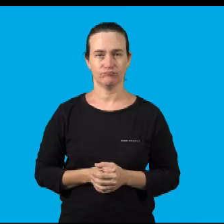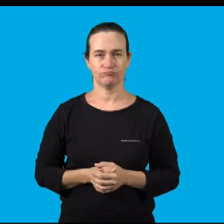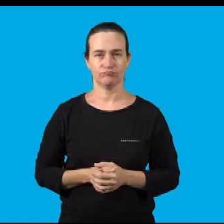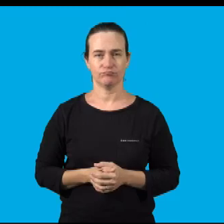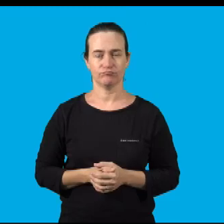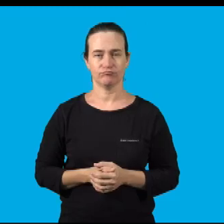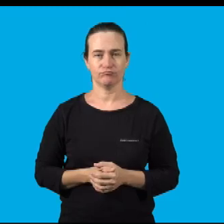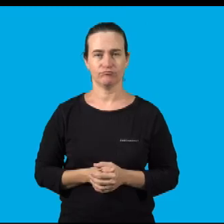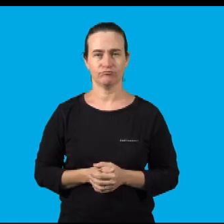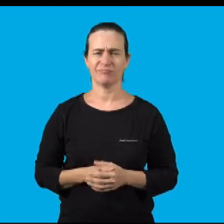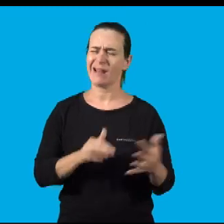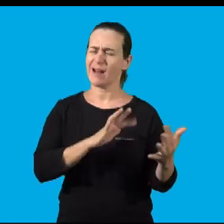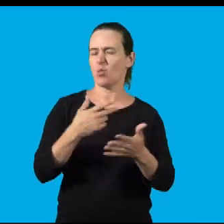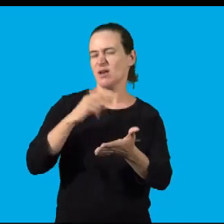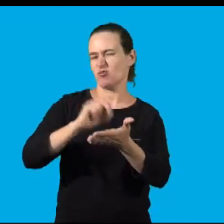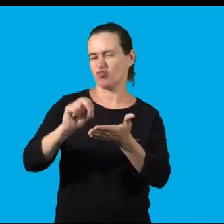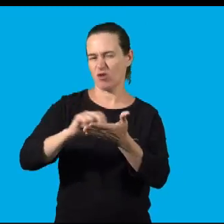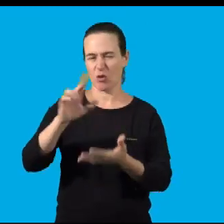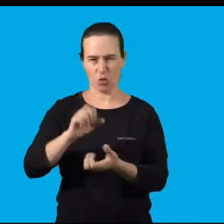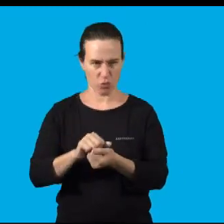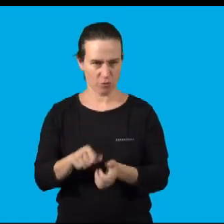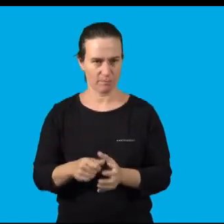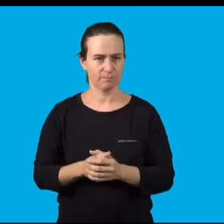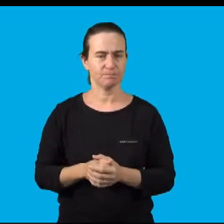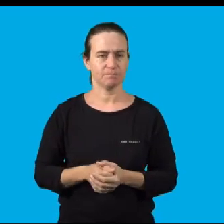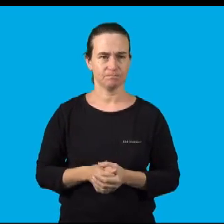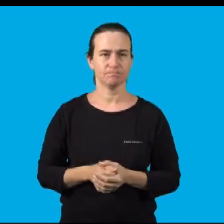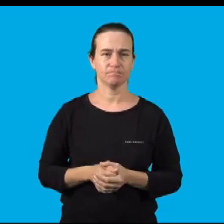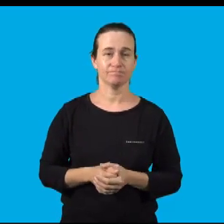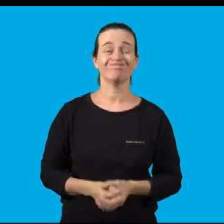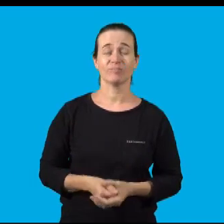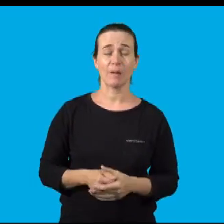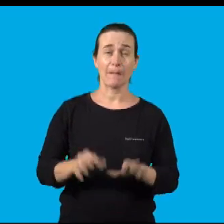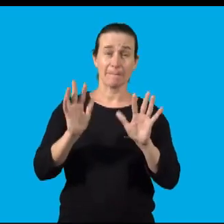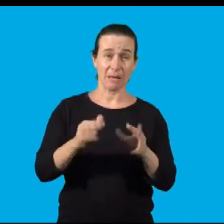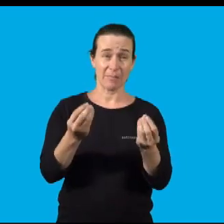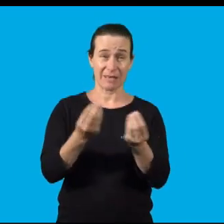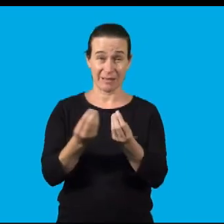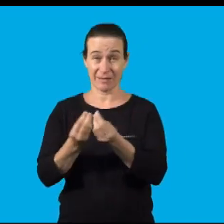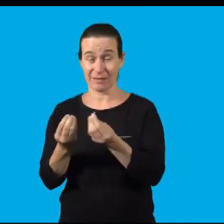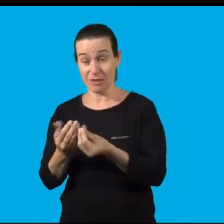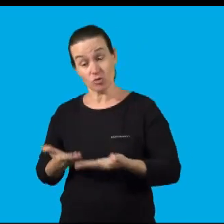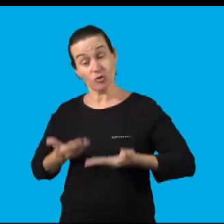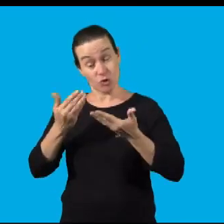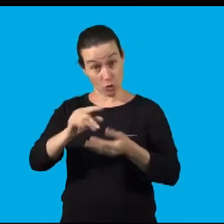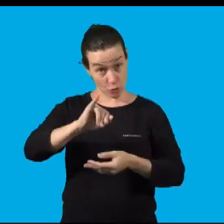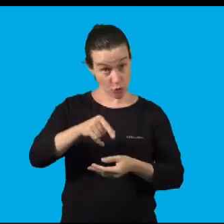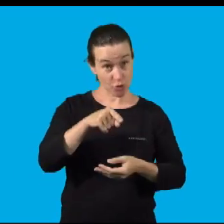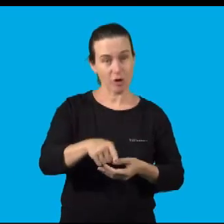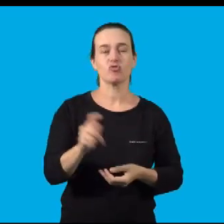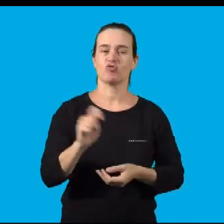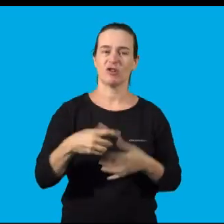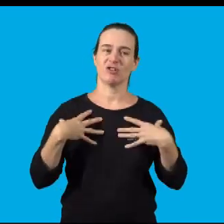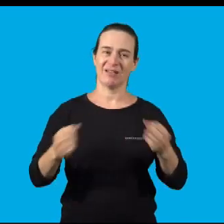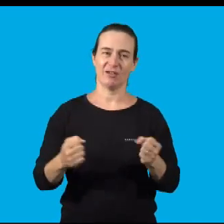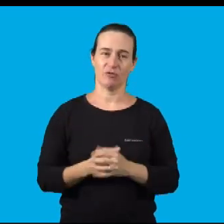Now, how will we write our conclusion? There are many factors that reveal that John Proctor